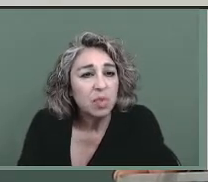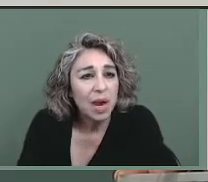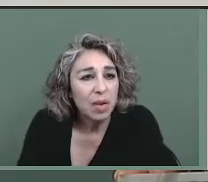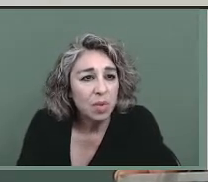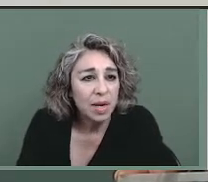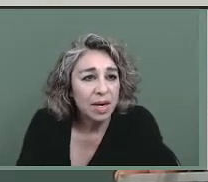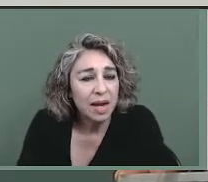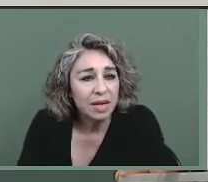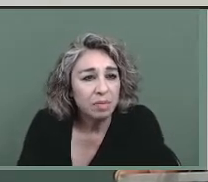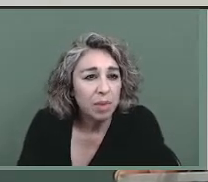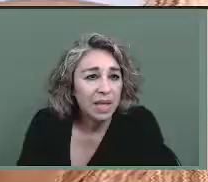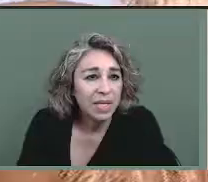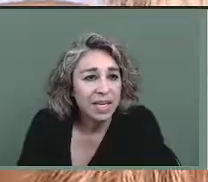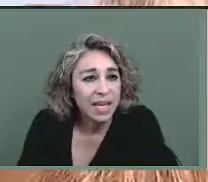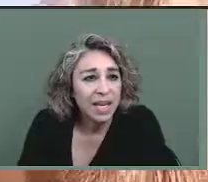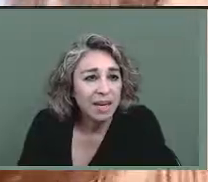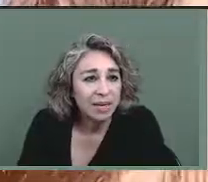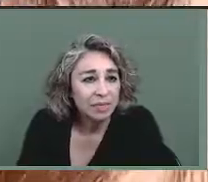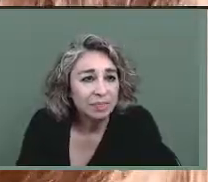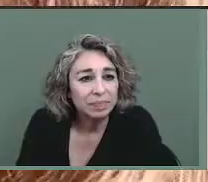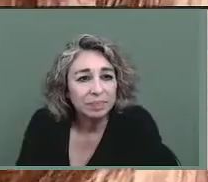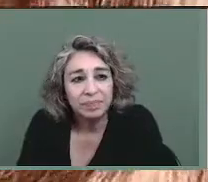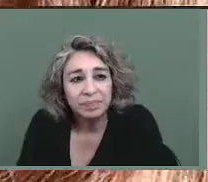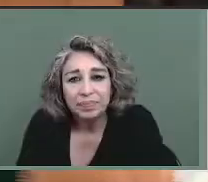the right one, not politicking.